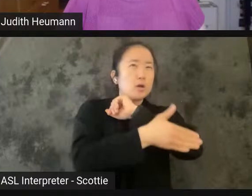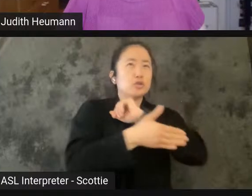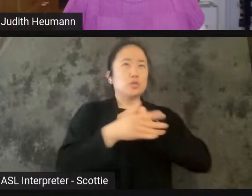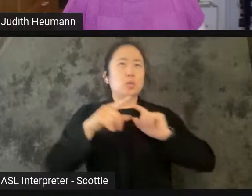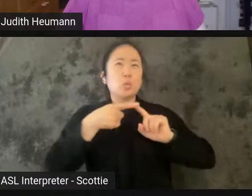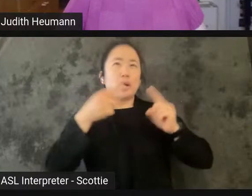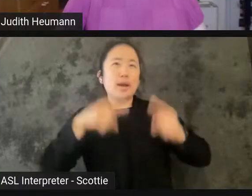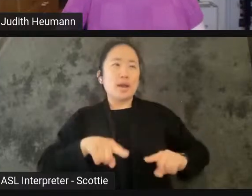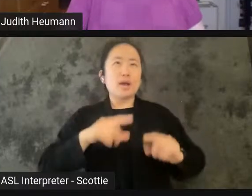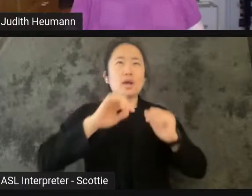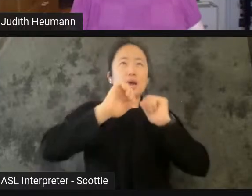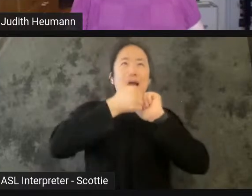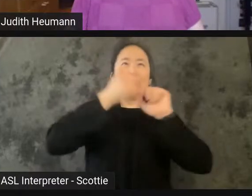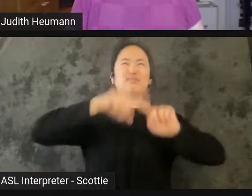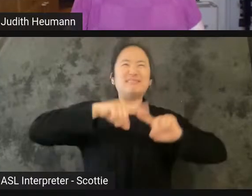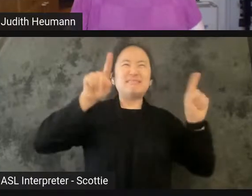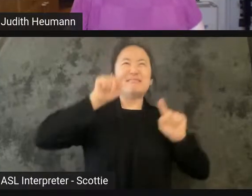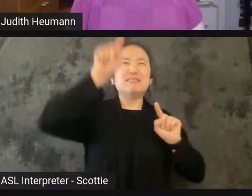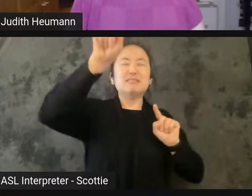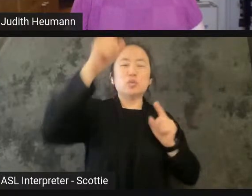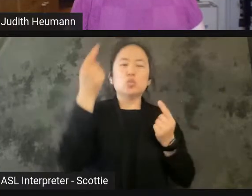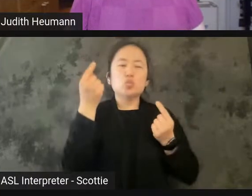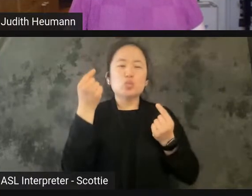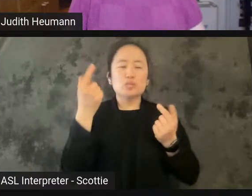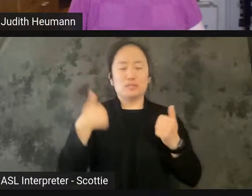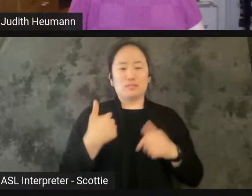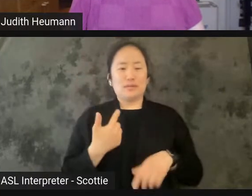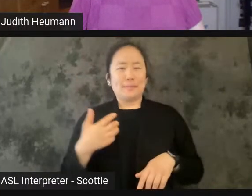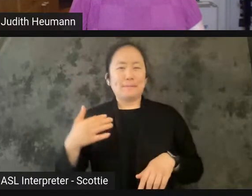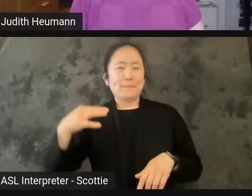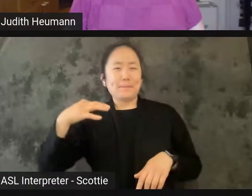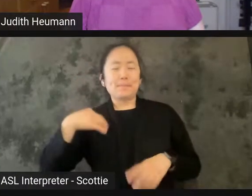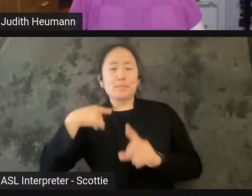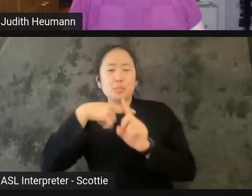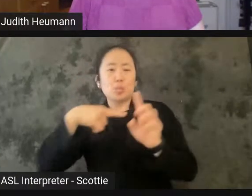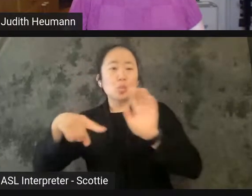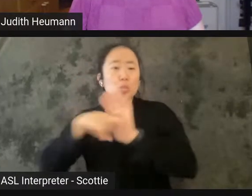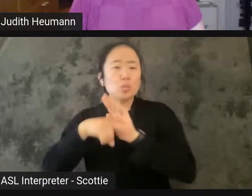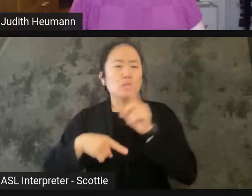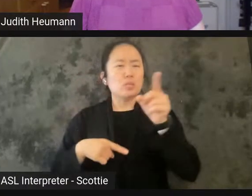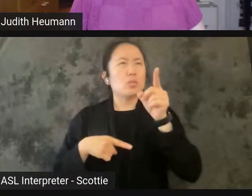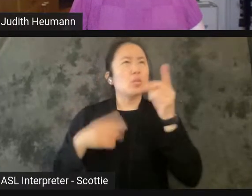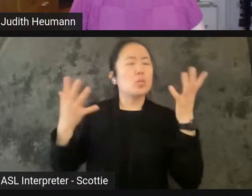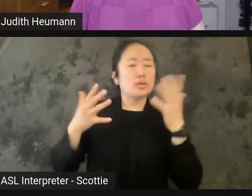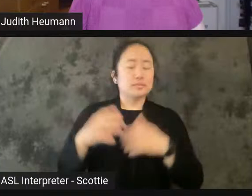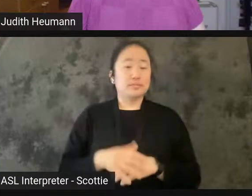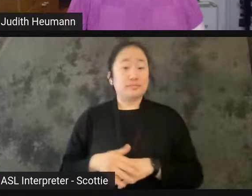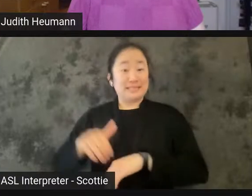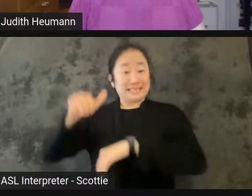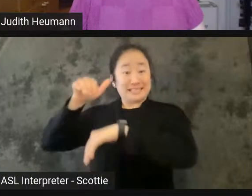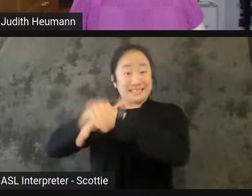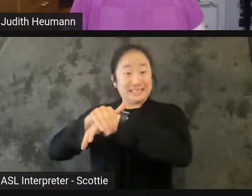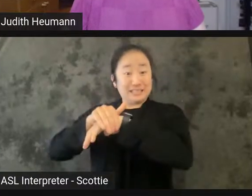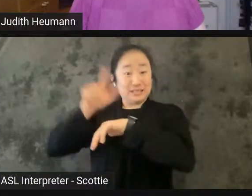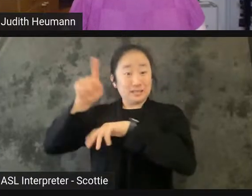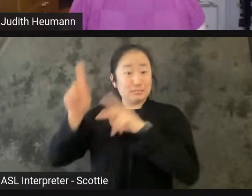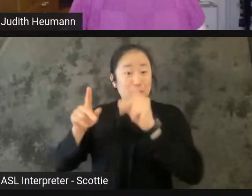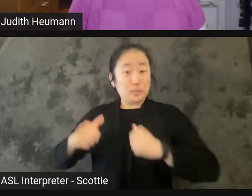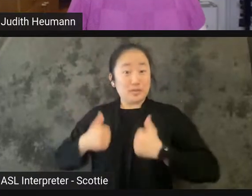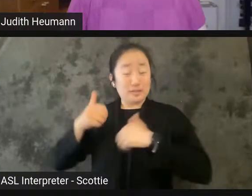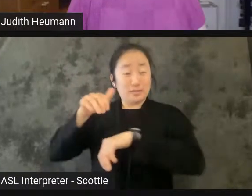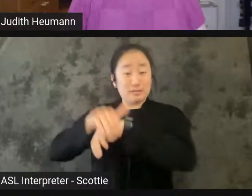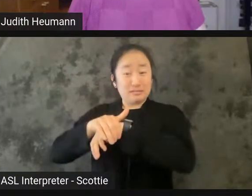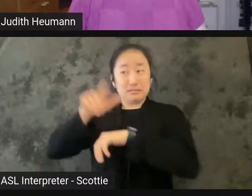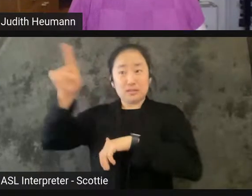about what they're doing? Why are countries like England not complaining about their